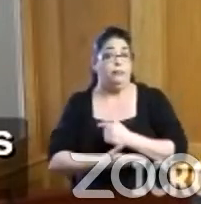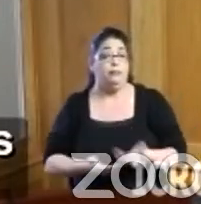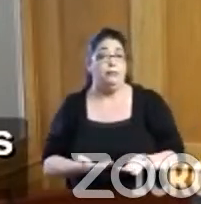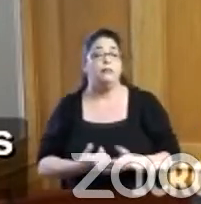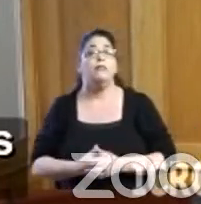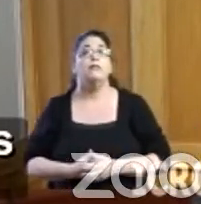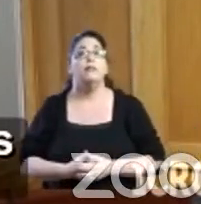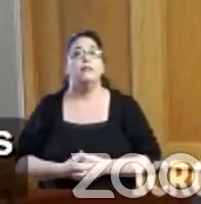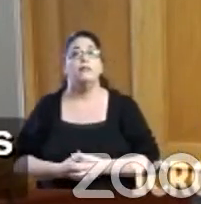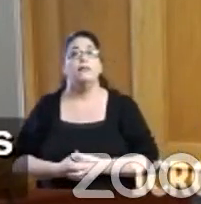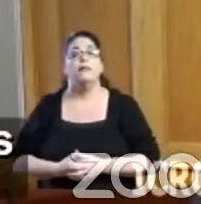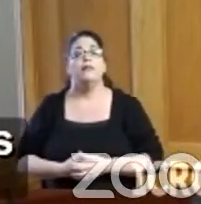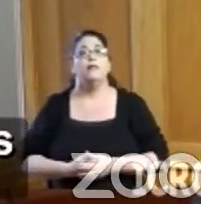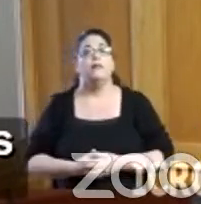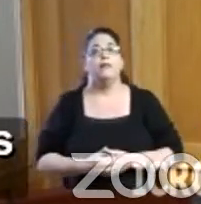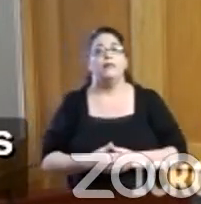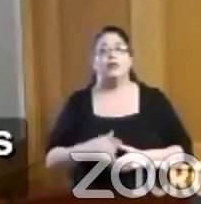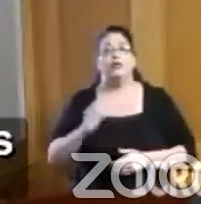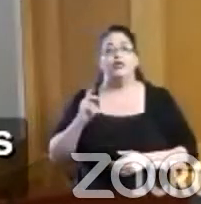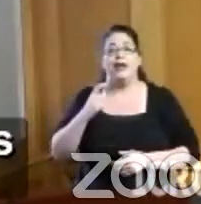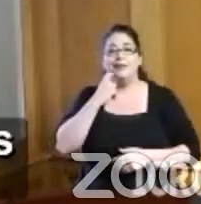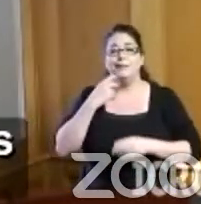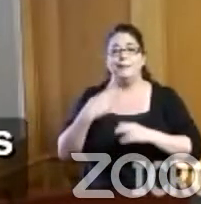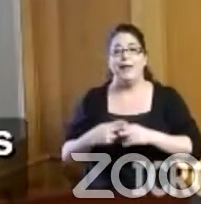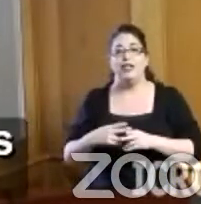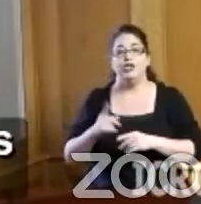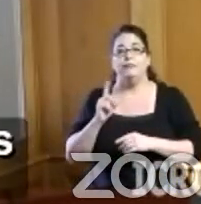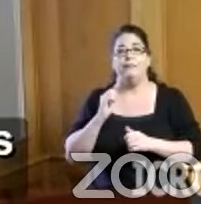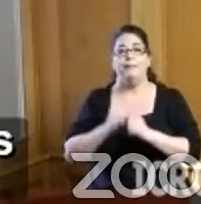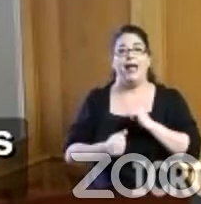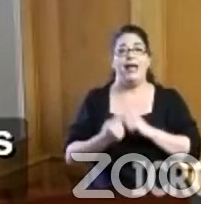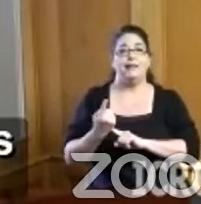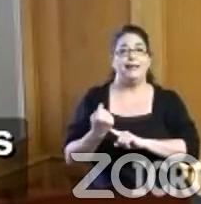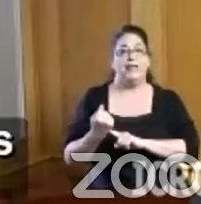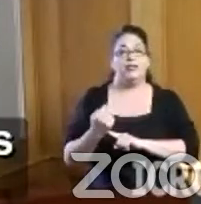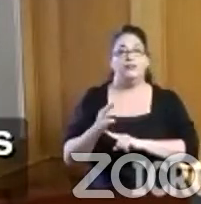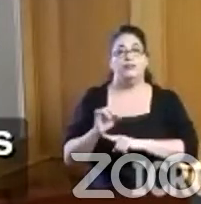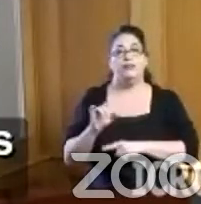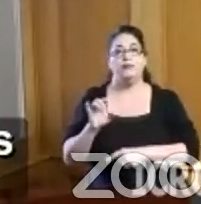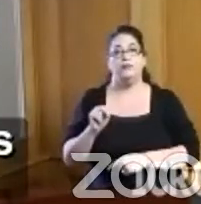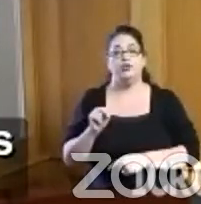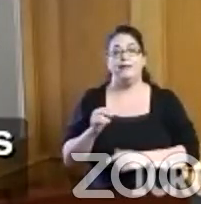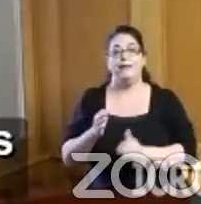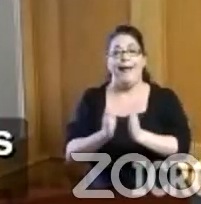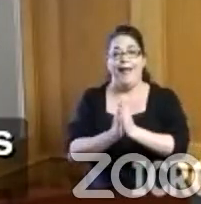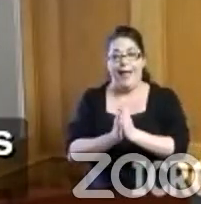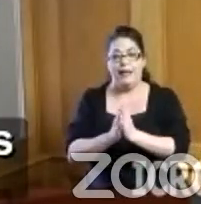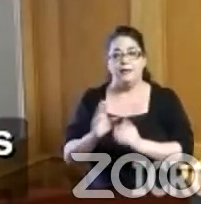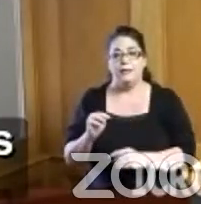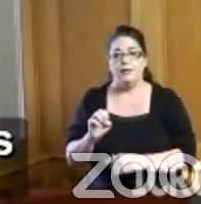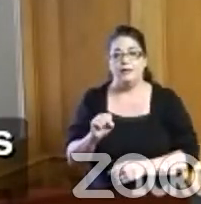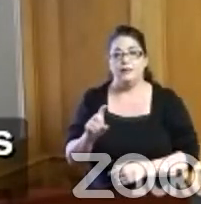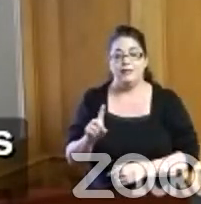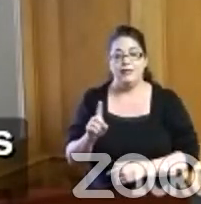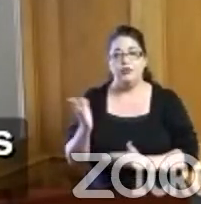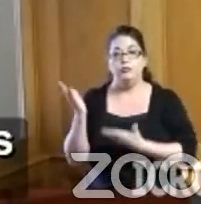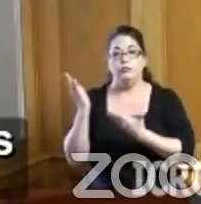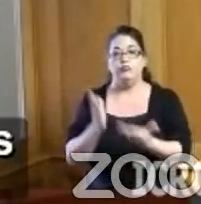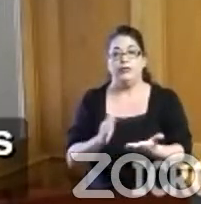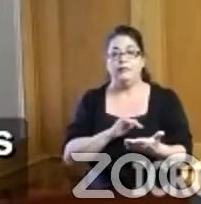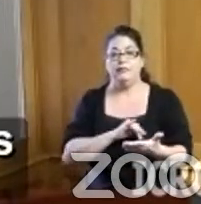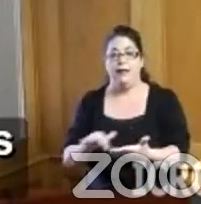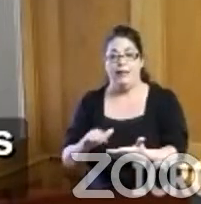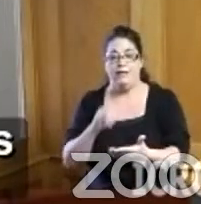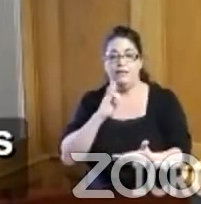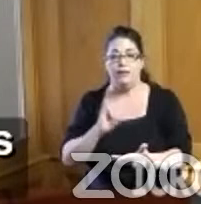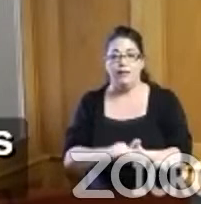that resolution that Jack mentioned that was mm-hmm. passed last year, it specifically asked MSD to bring forward a study